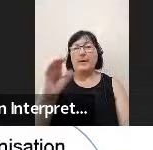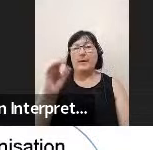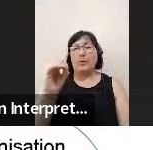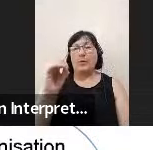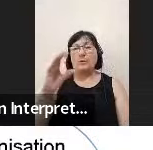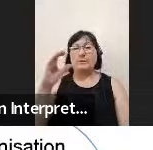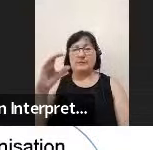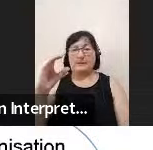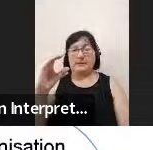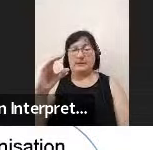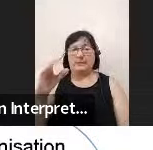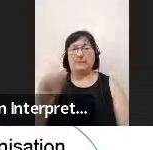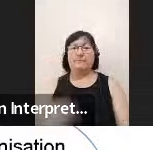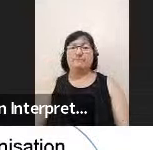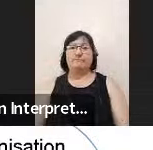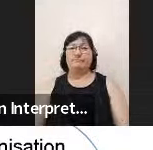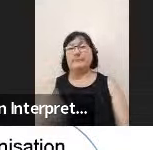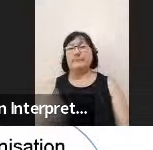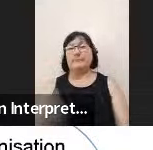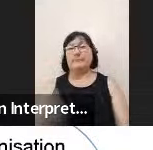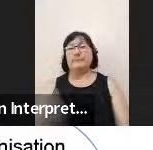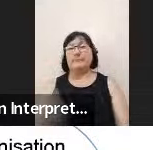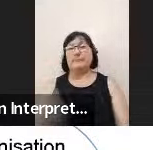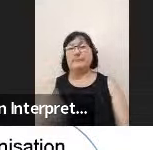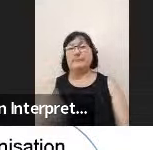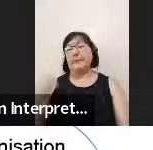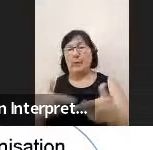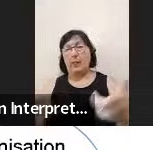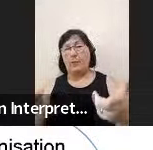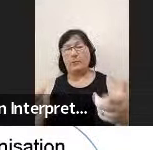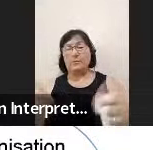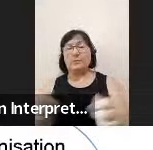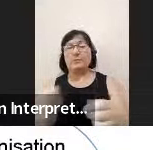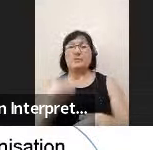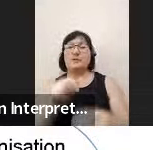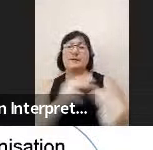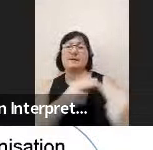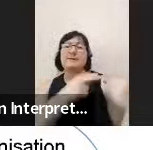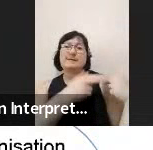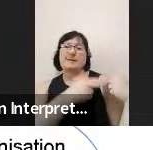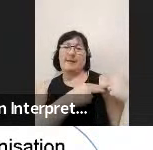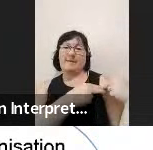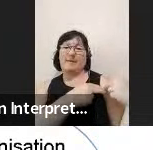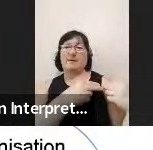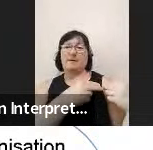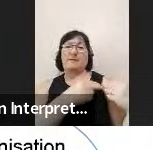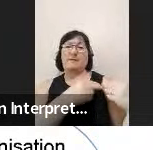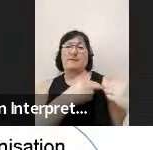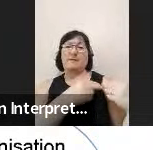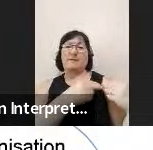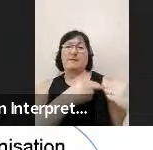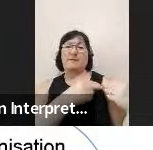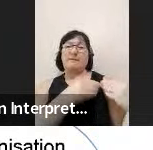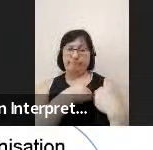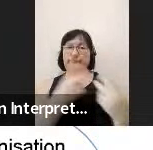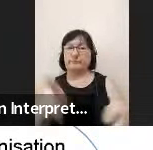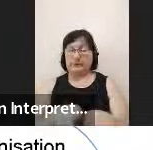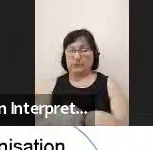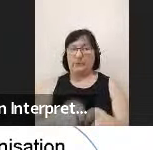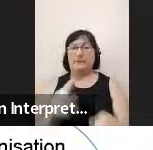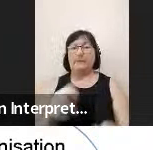an AEOS, which is safety and security. So in the whole, then the AEO is about